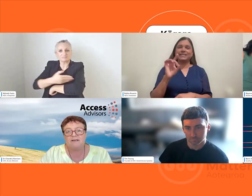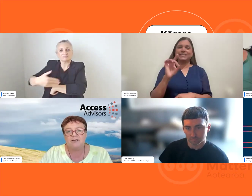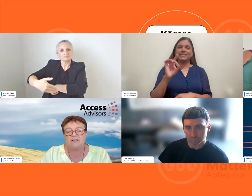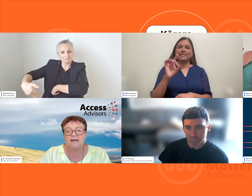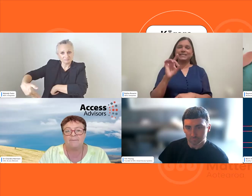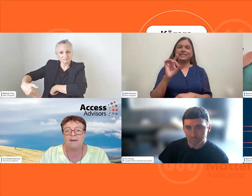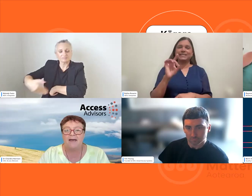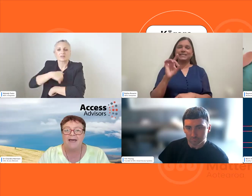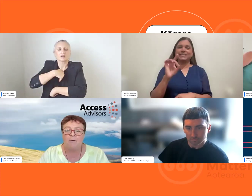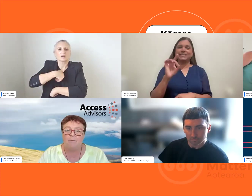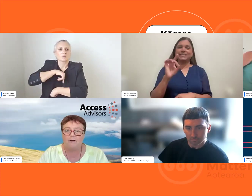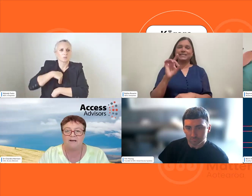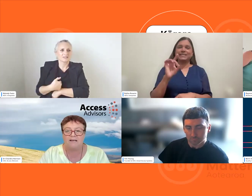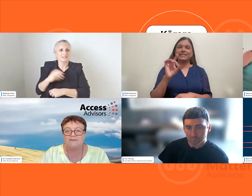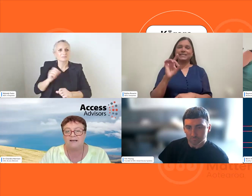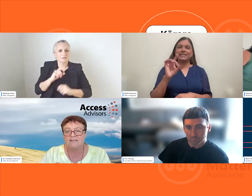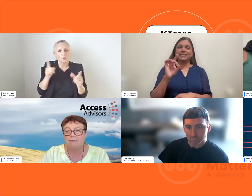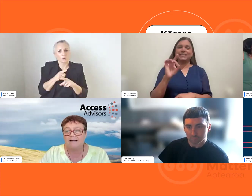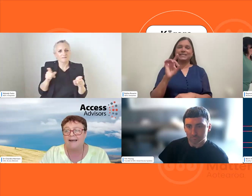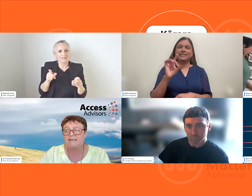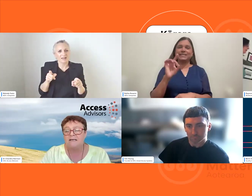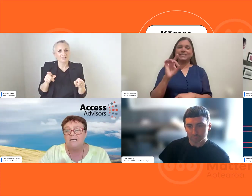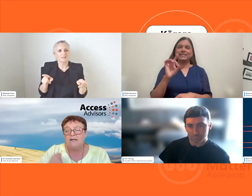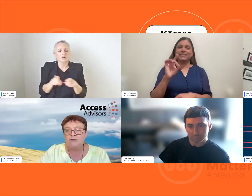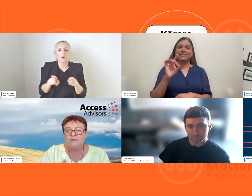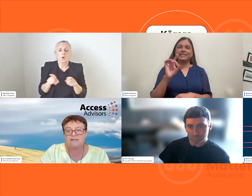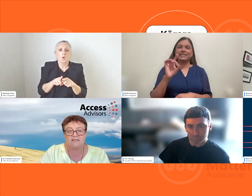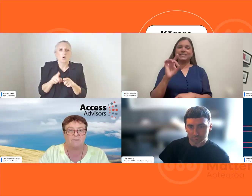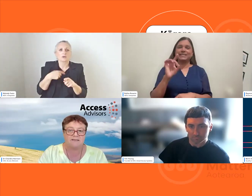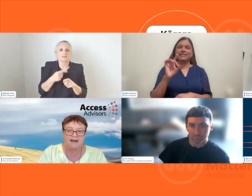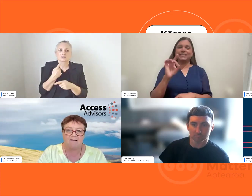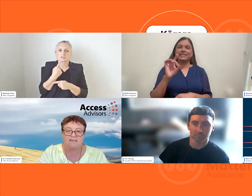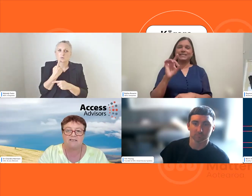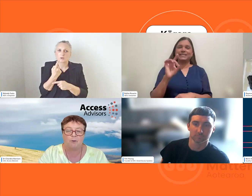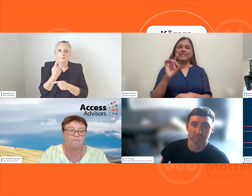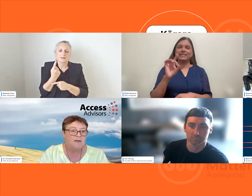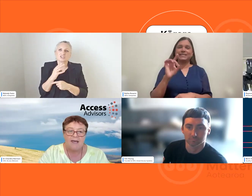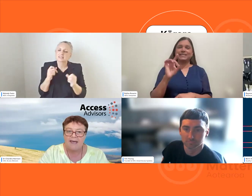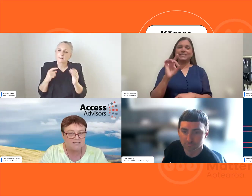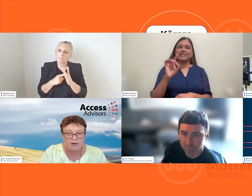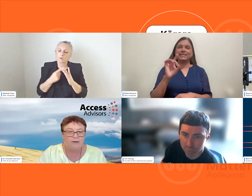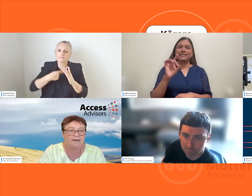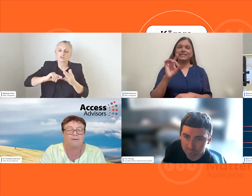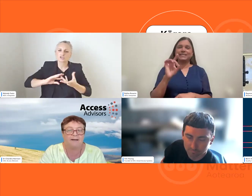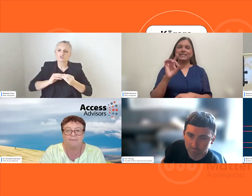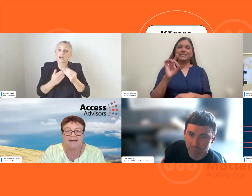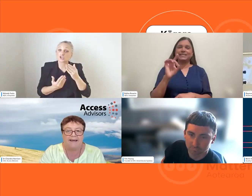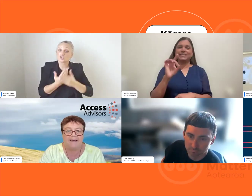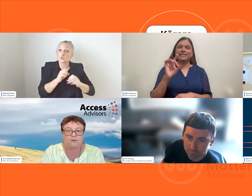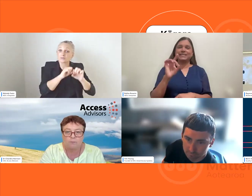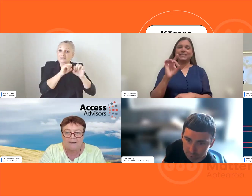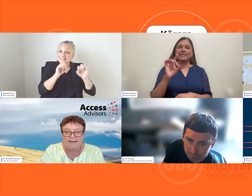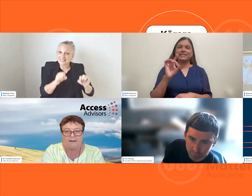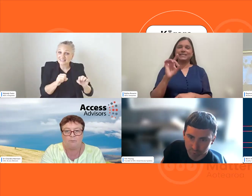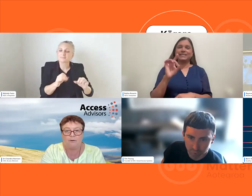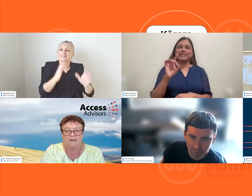also mentioned about how important it is for us to create new systems that are accessible. And I totally agree with that.